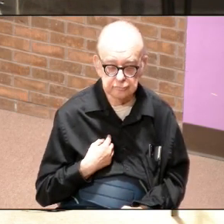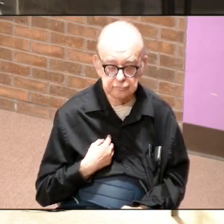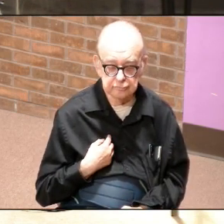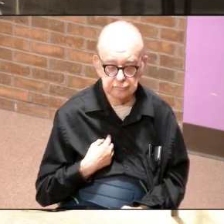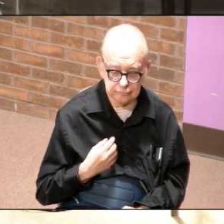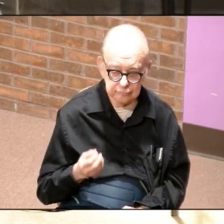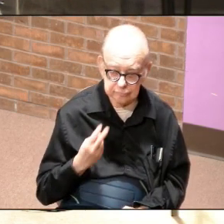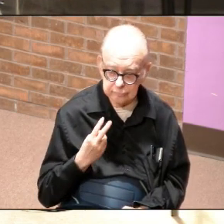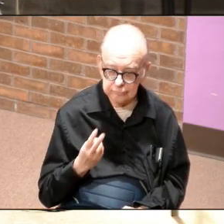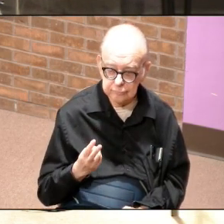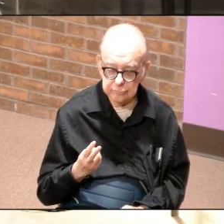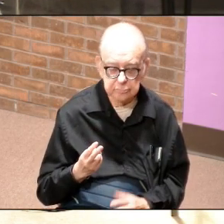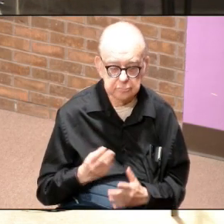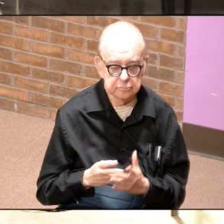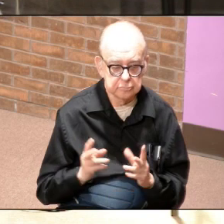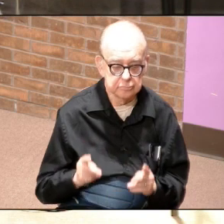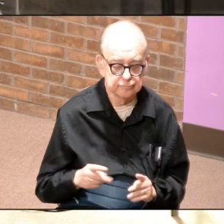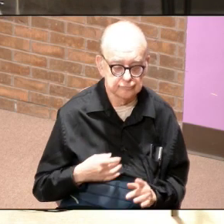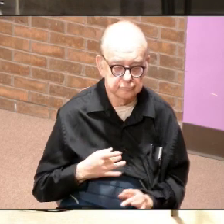and I see so much hurt.